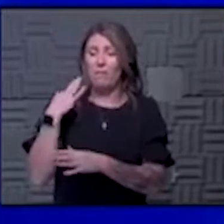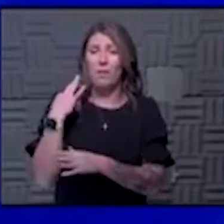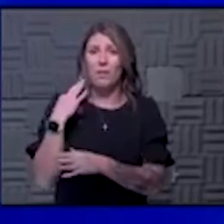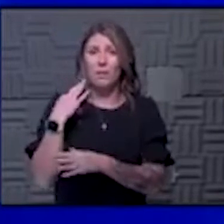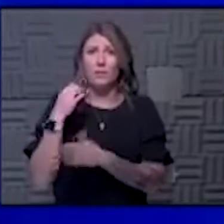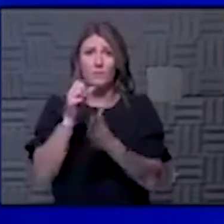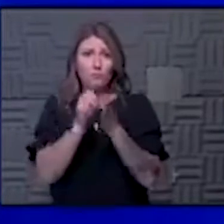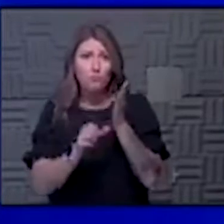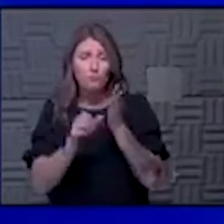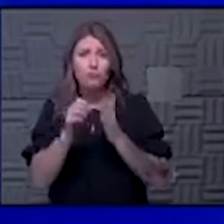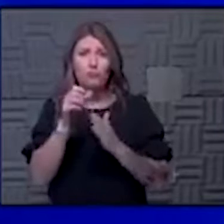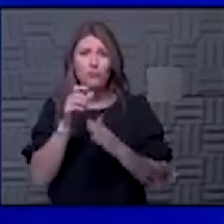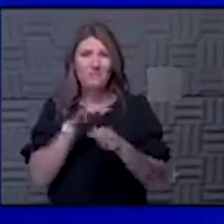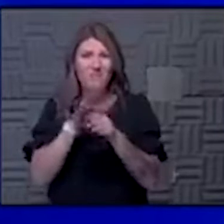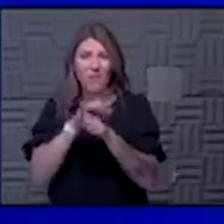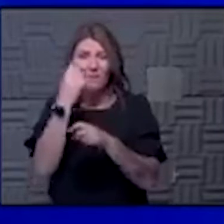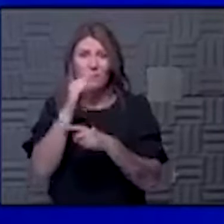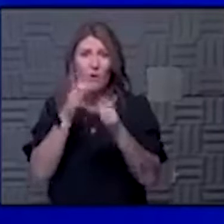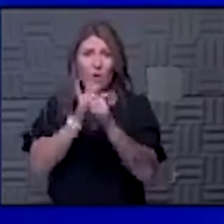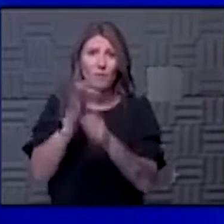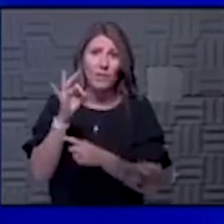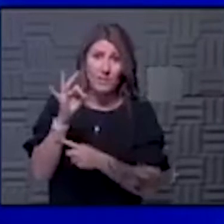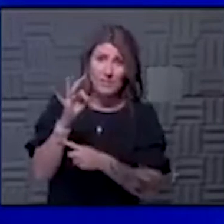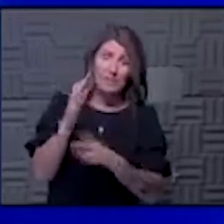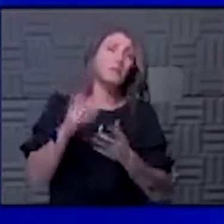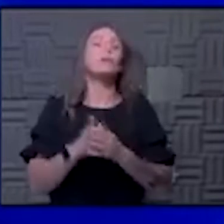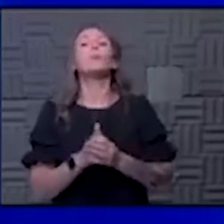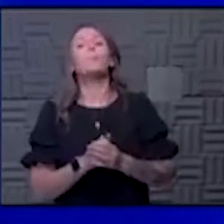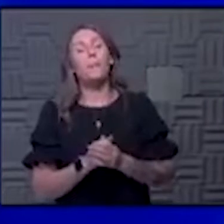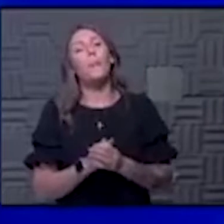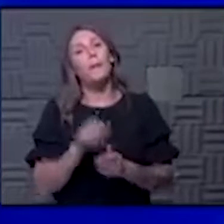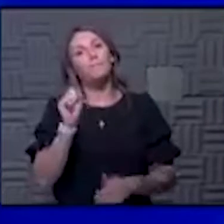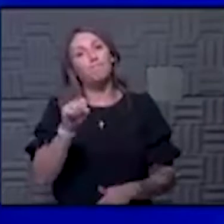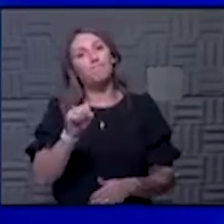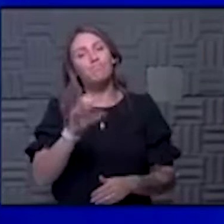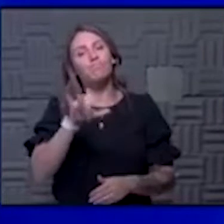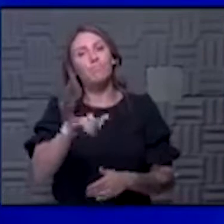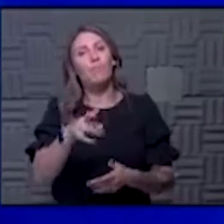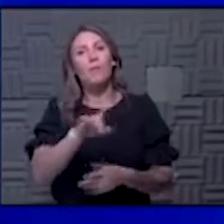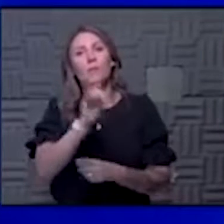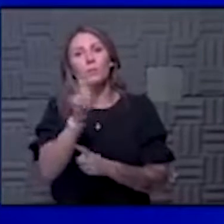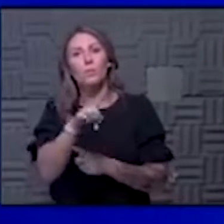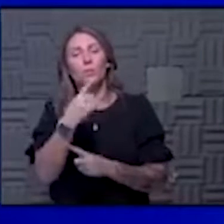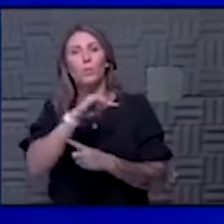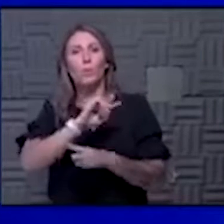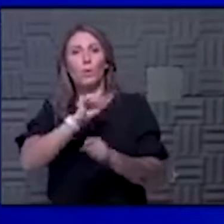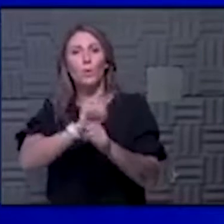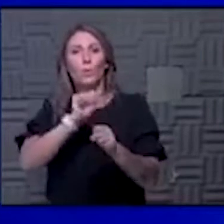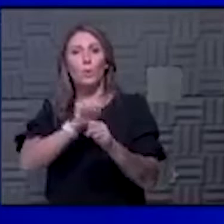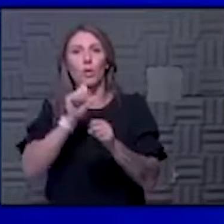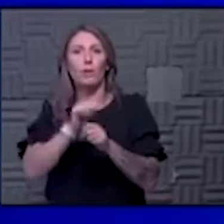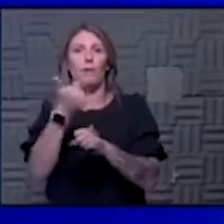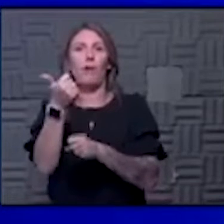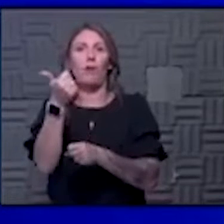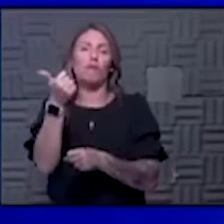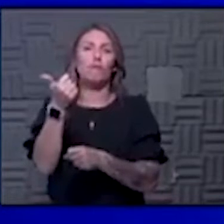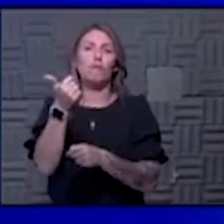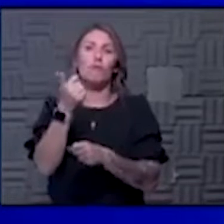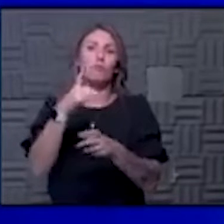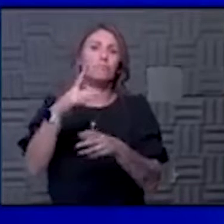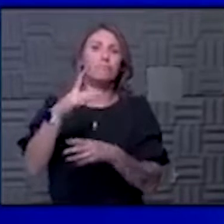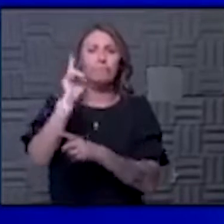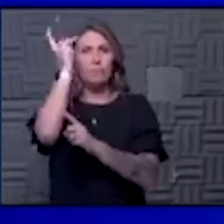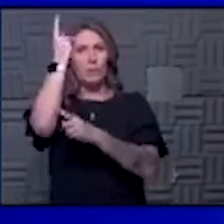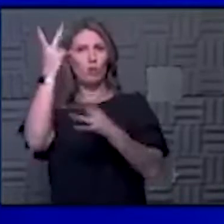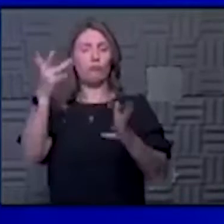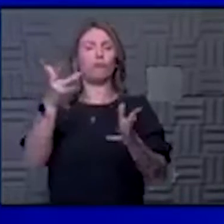for COVID patients? Yeah, so Kim, that's a question we're going to be asking, and we're working with elected officials and others this week about that